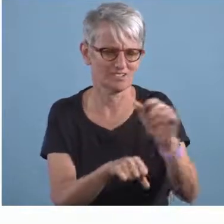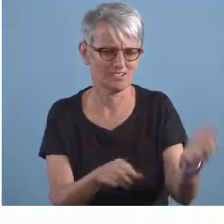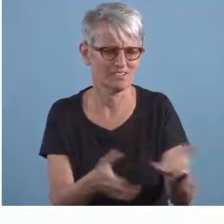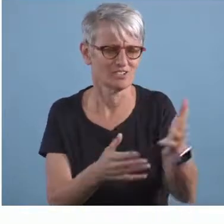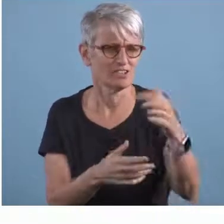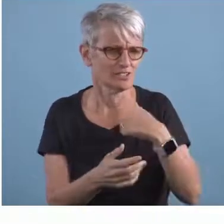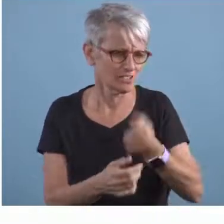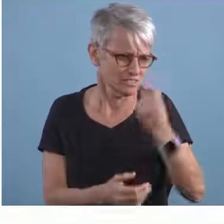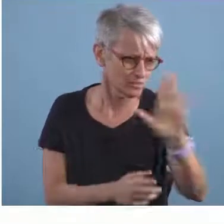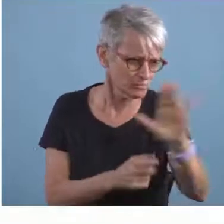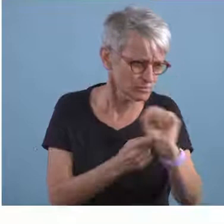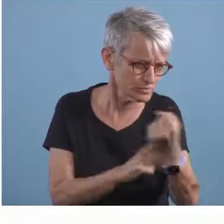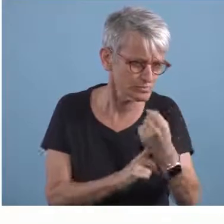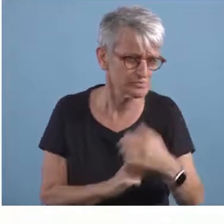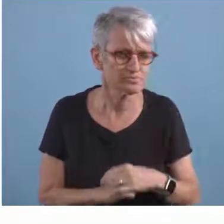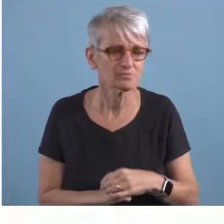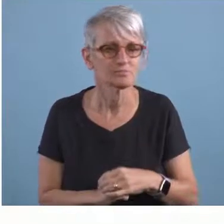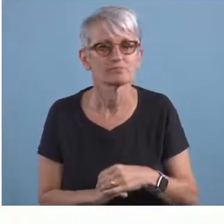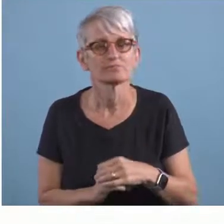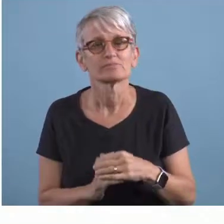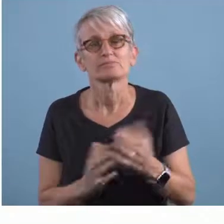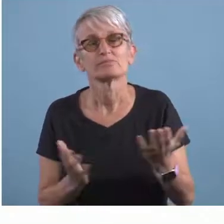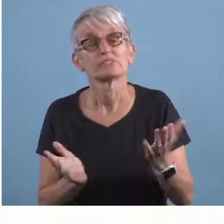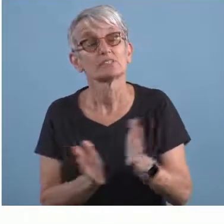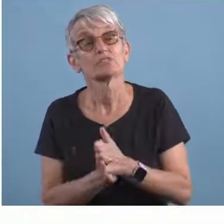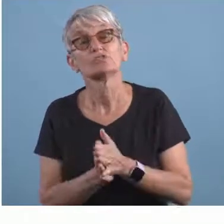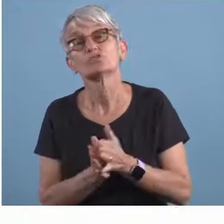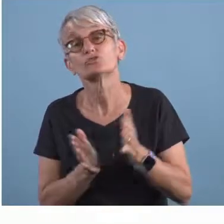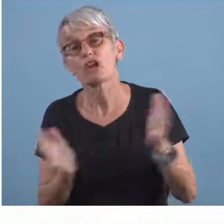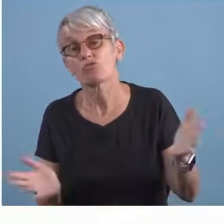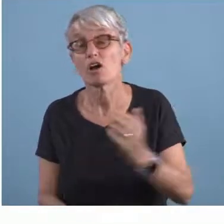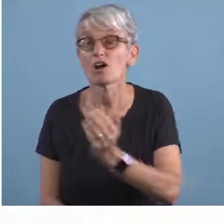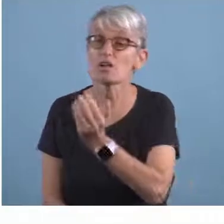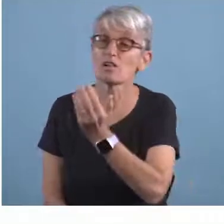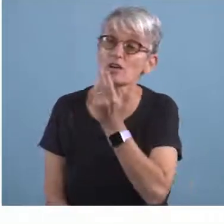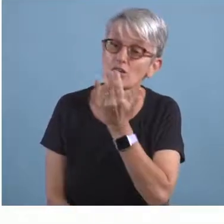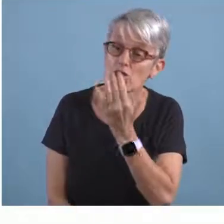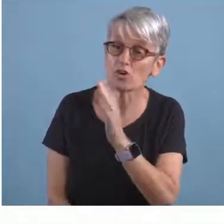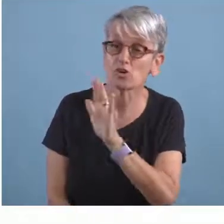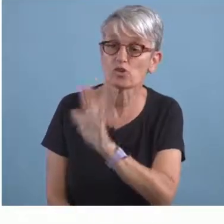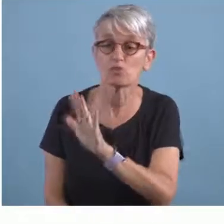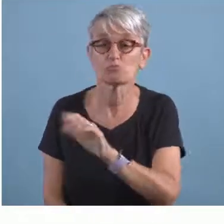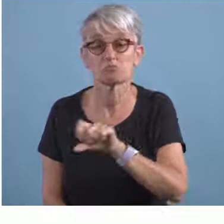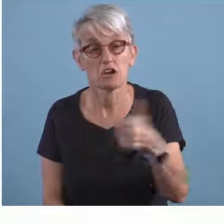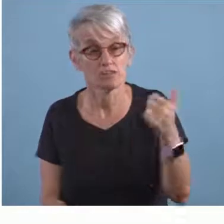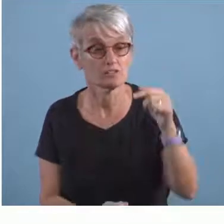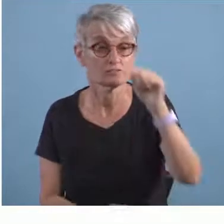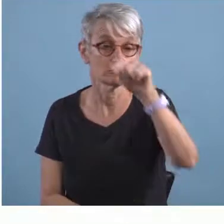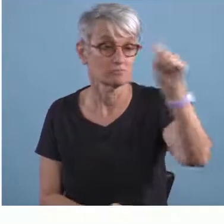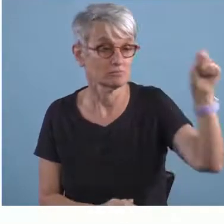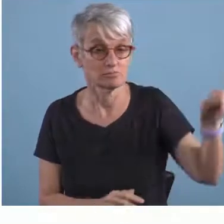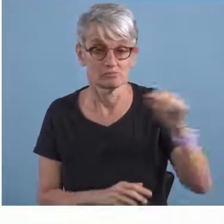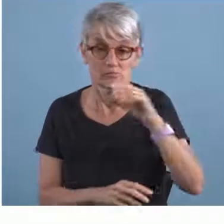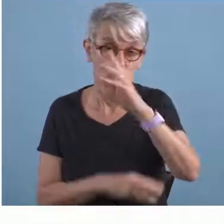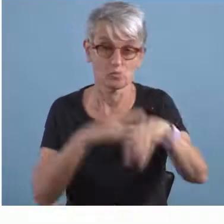your situation in general, our experience in Colorado and many other places around the world.